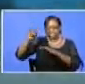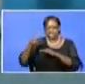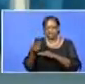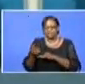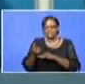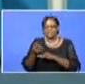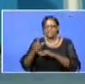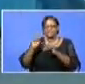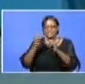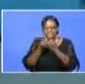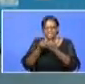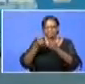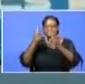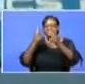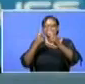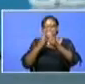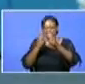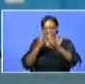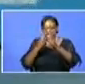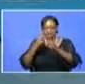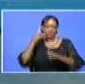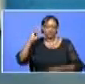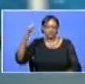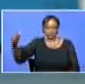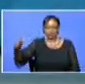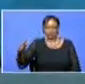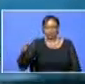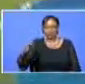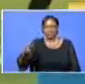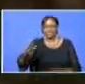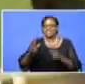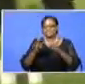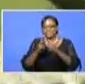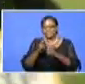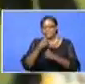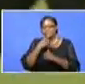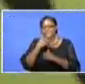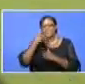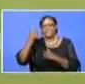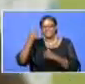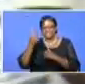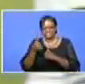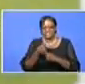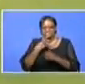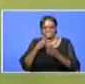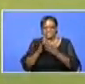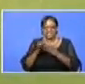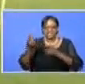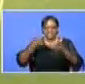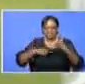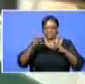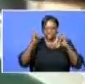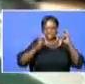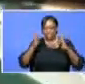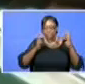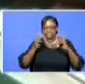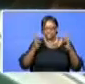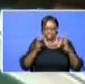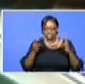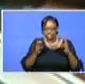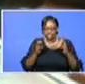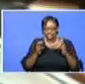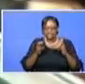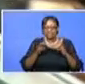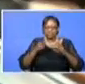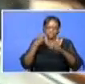securing Team Bahamas' second gold medal with a personal best of 2.16 meters. Coming into the competition, me and my sister, we would